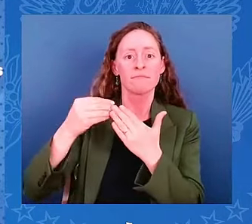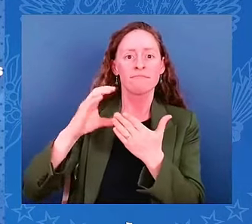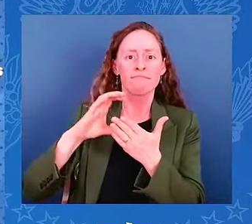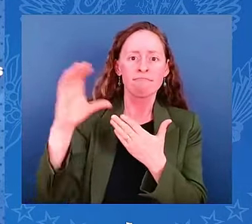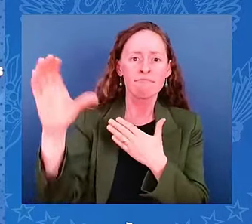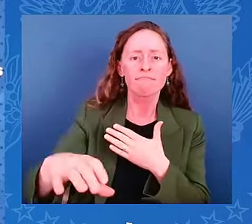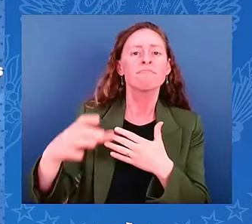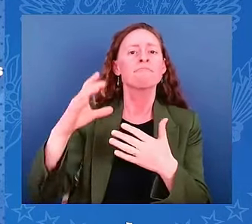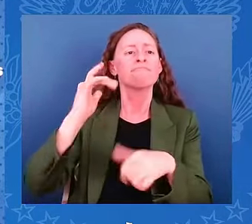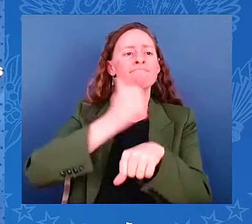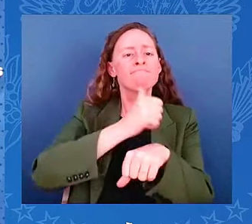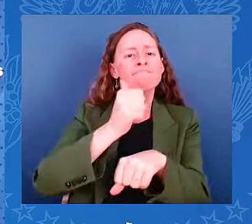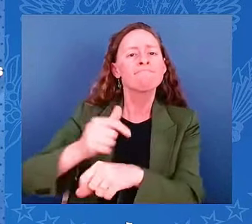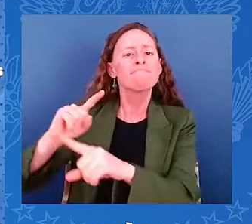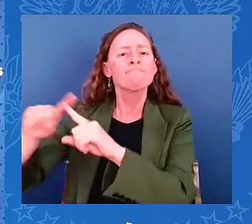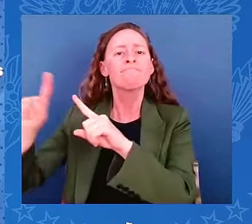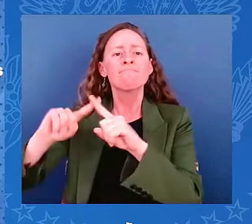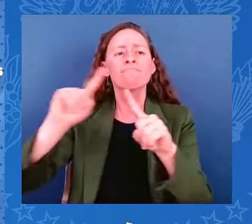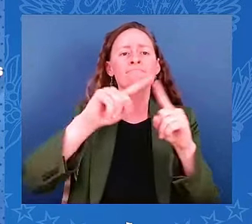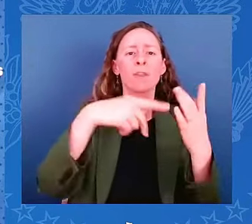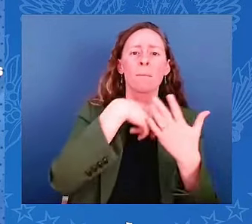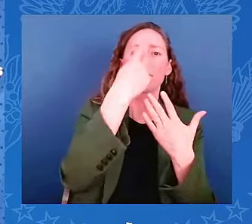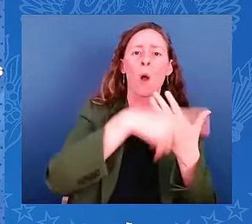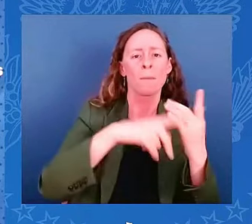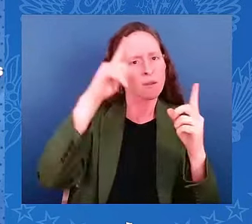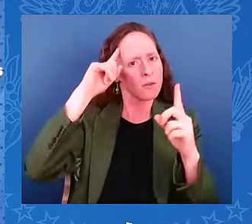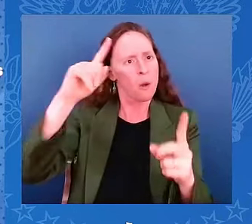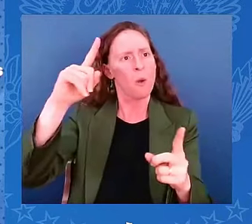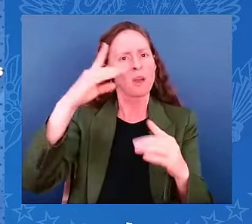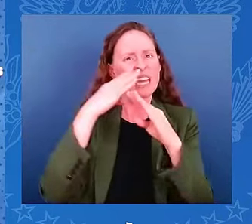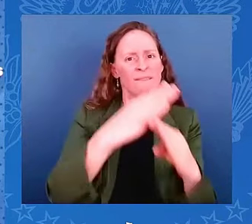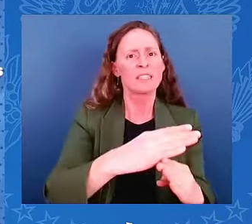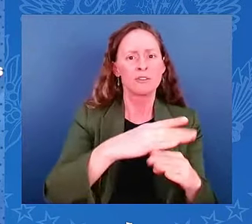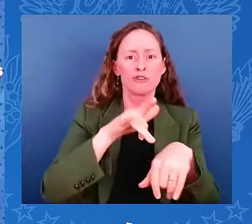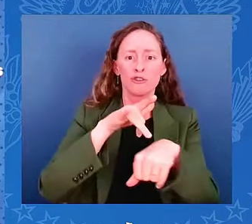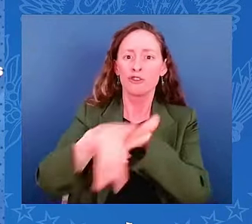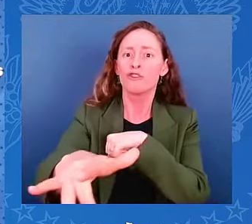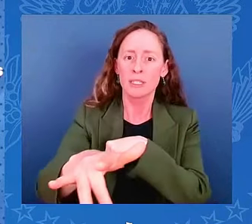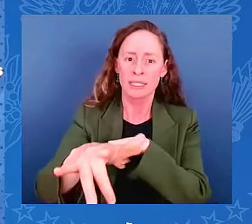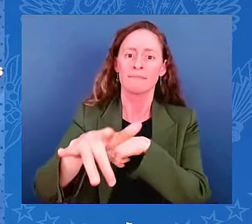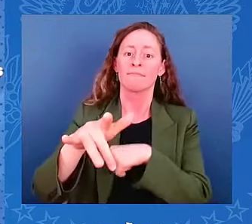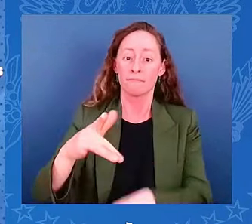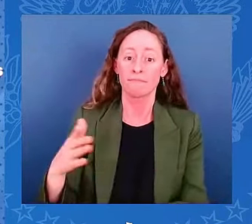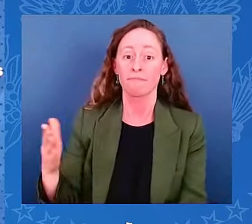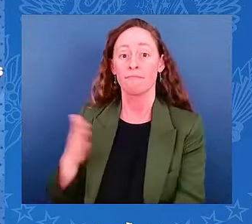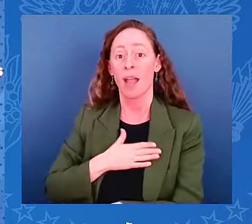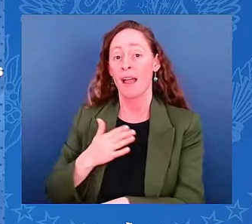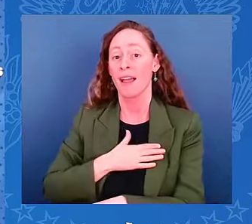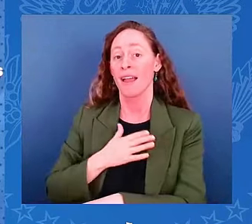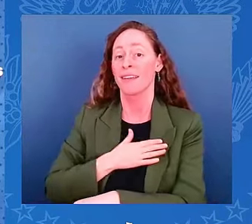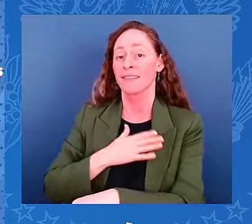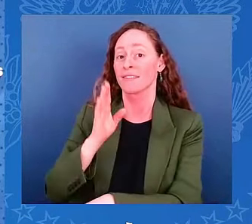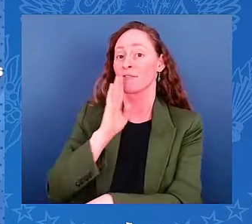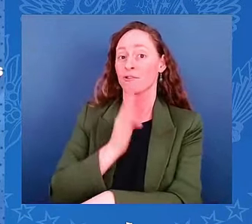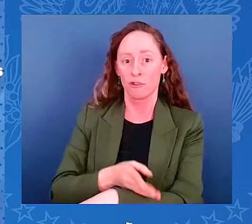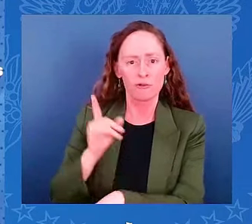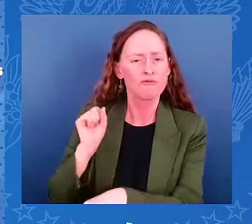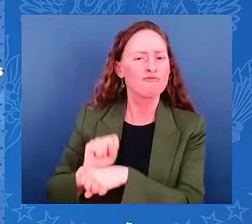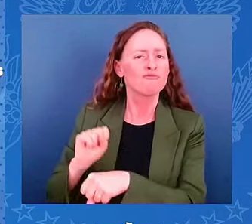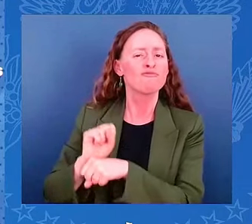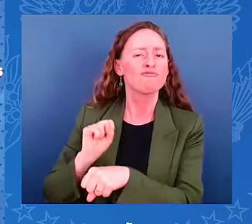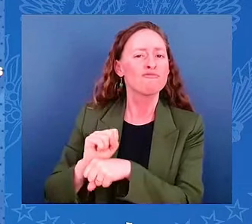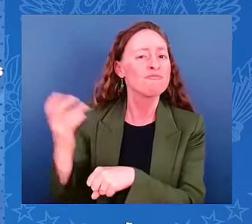My daughter is a social worker working with violence against women. What people don't realize is these things matter. They change. They